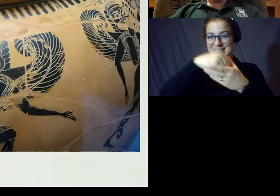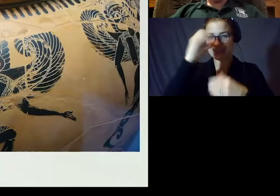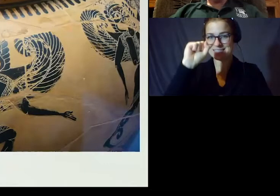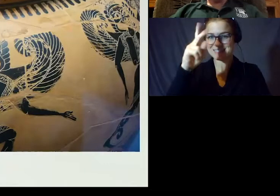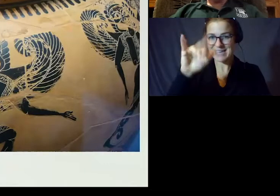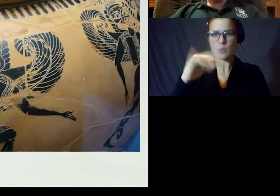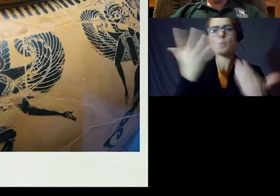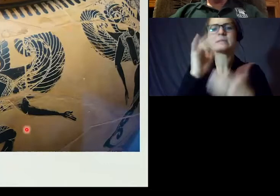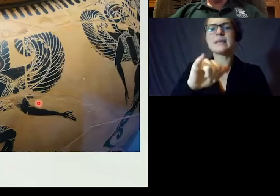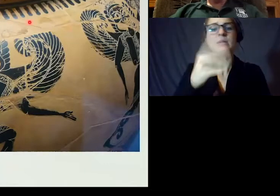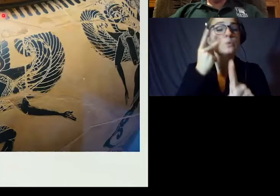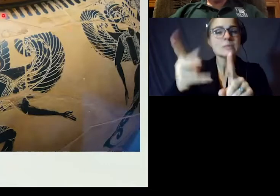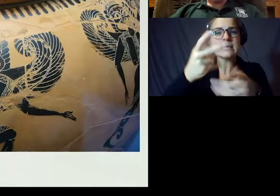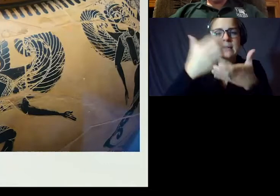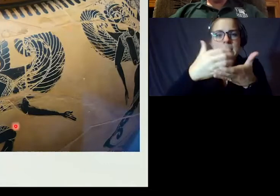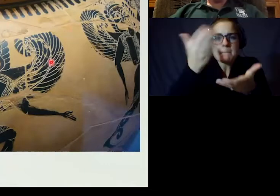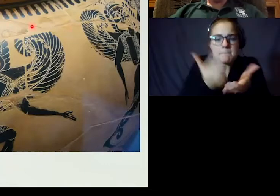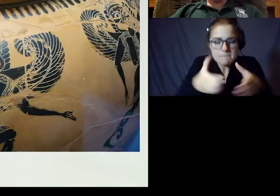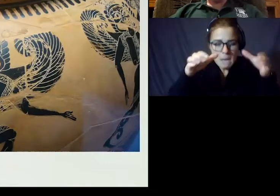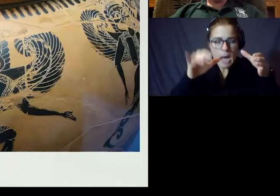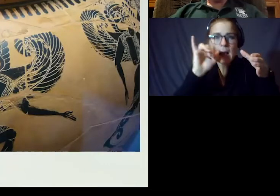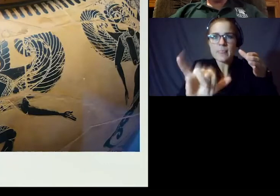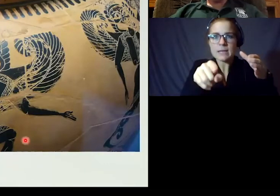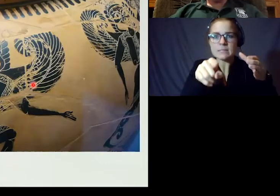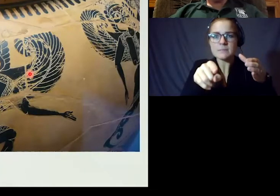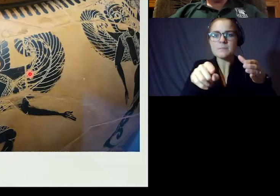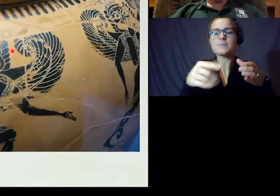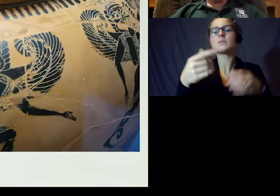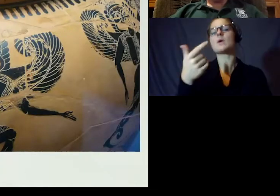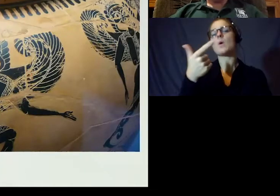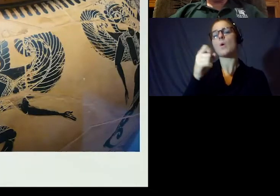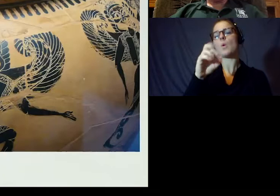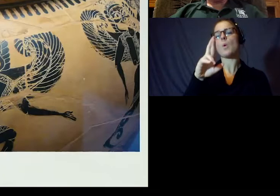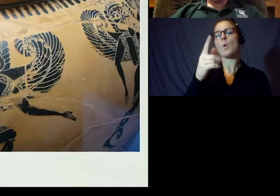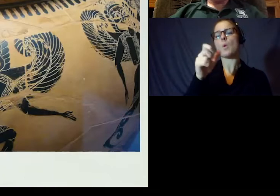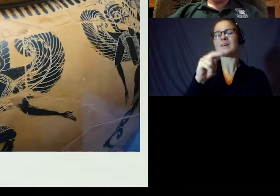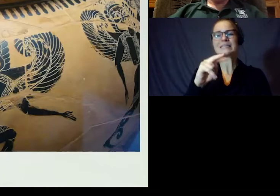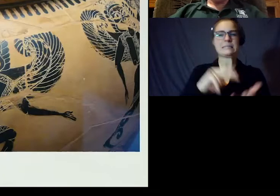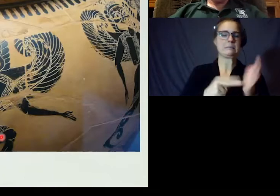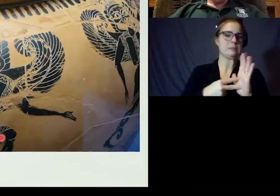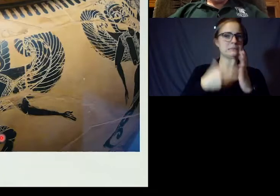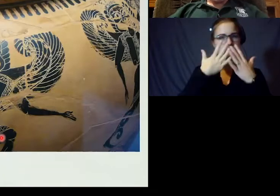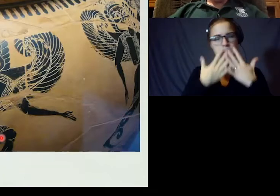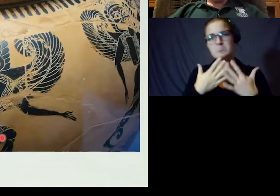gorgon. Take a look at this pot. The word basically means grim or dreadful, gorgon in Greek.